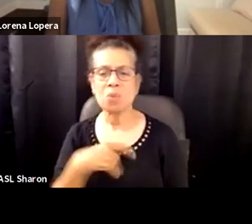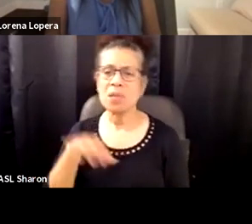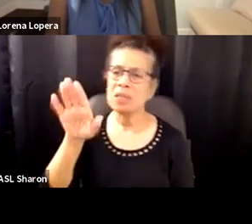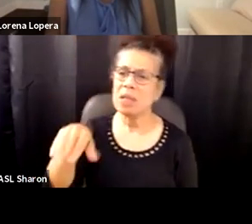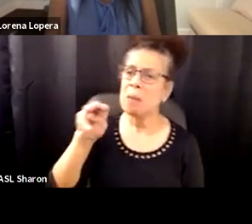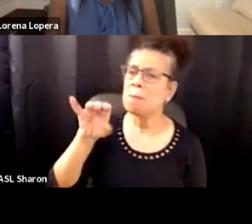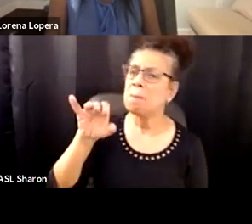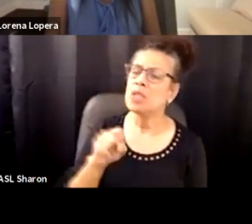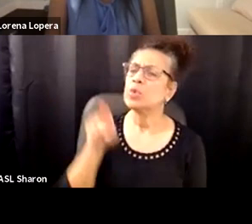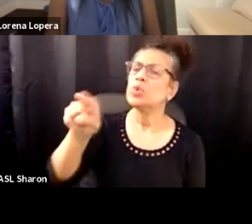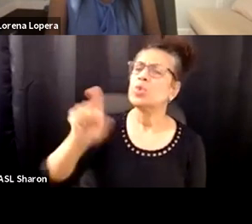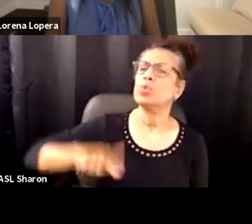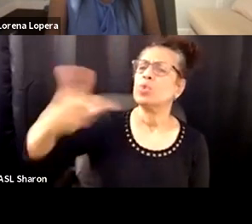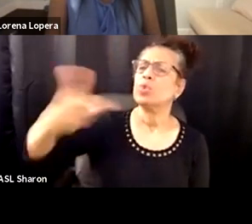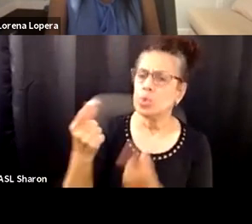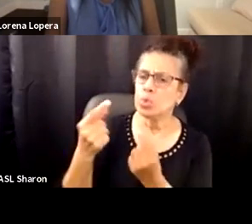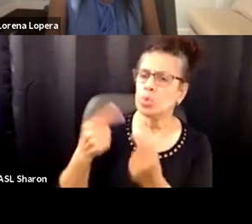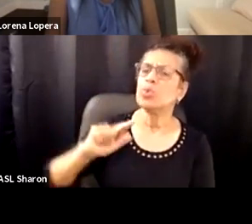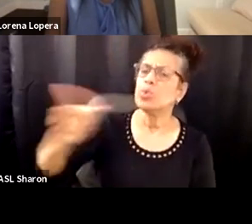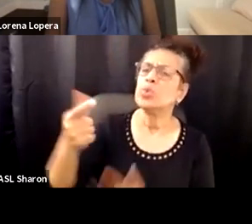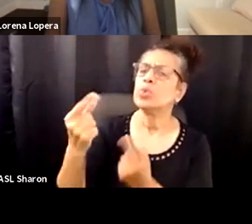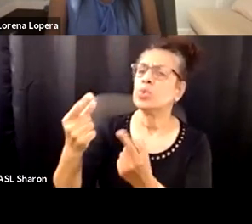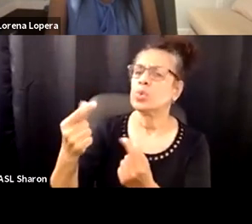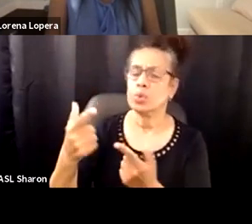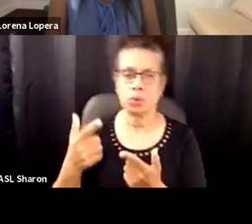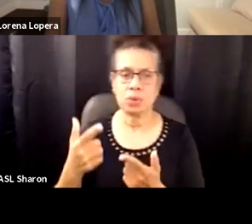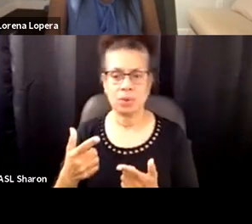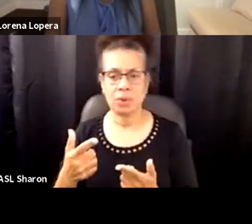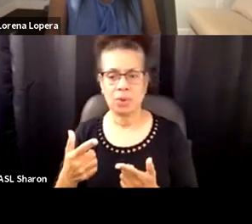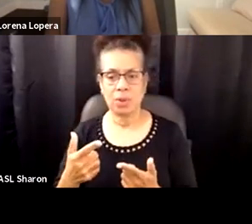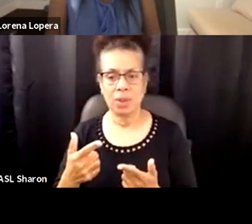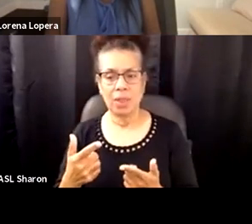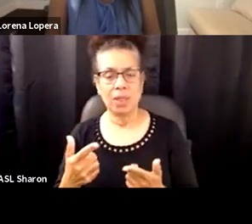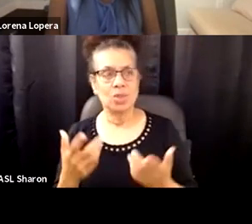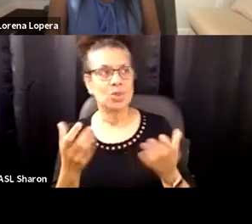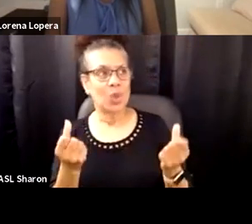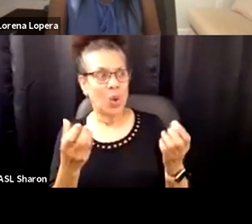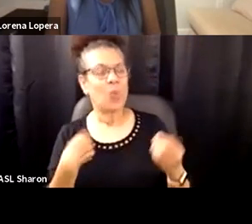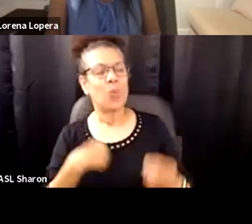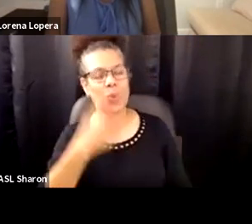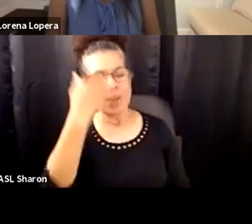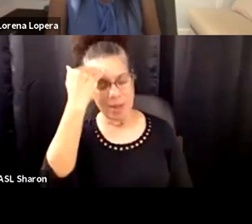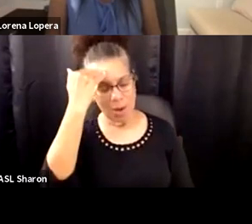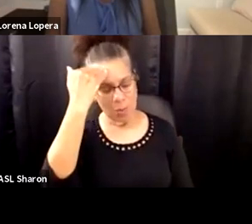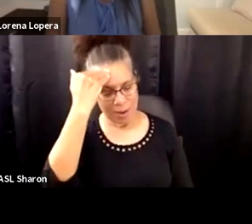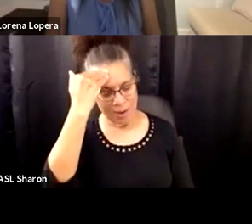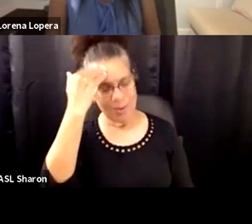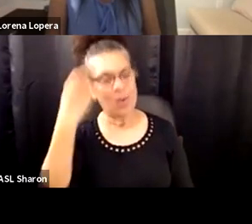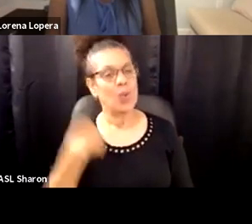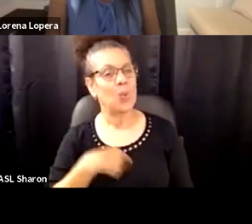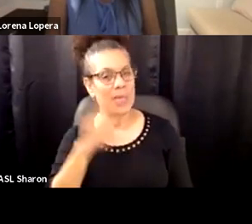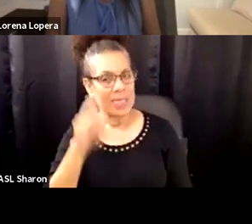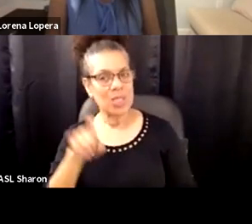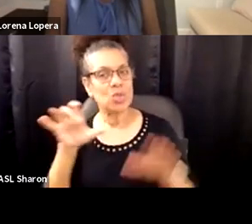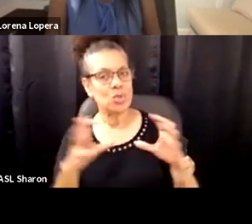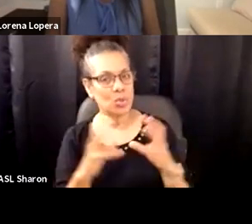what would you do what would you do miss in a situation like that so we're really aware that we need to do a lot